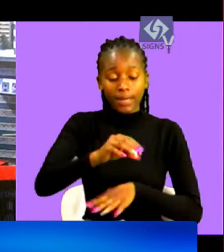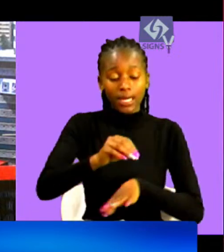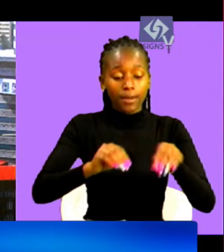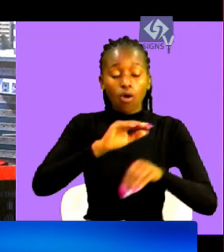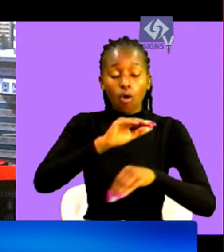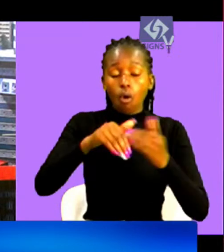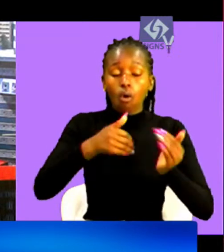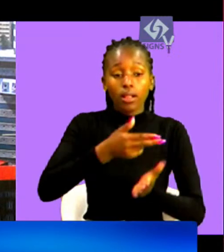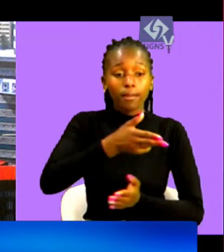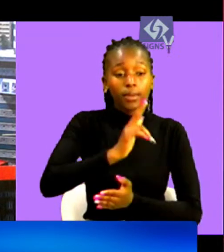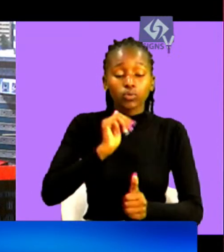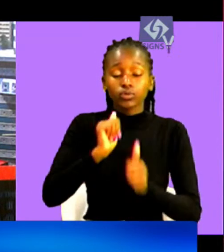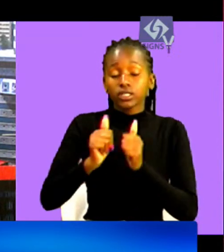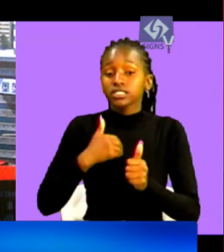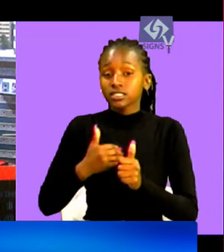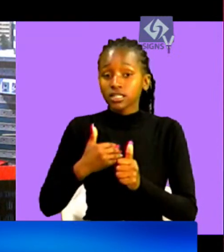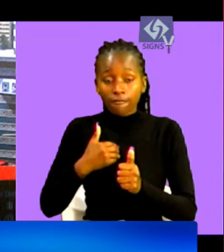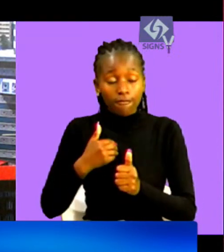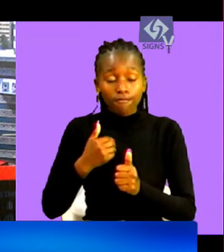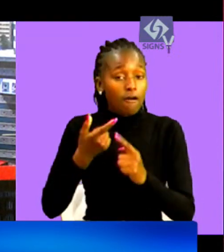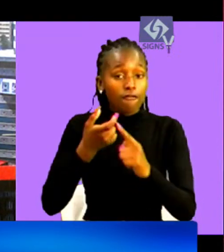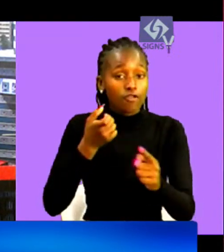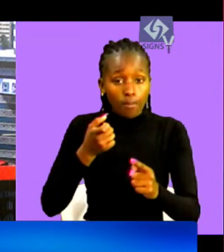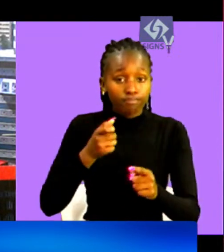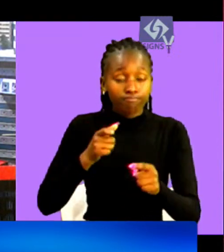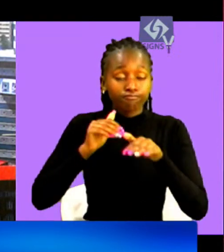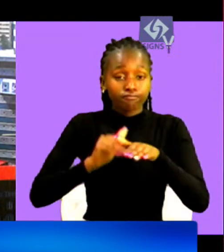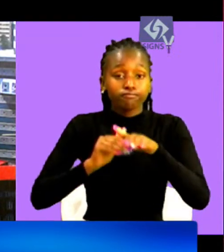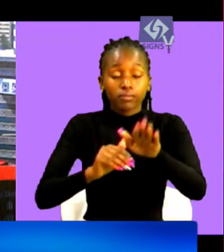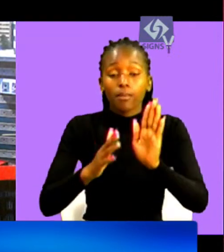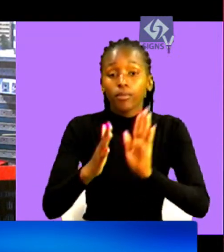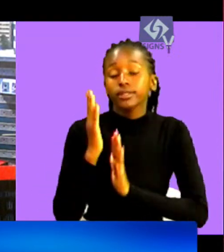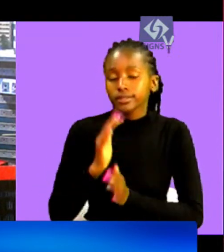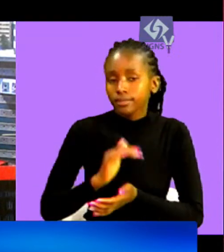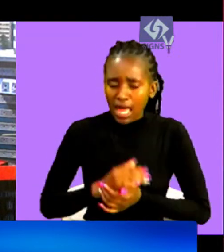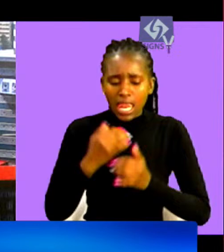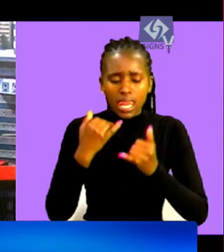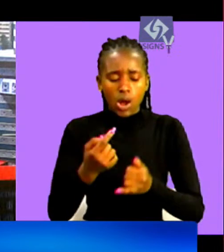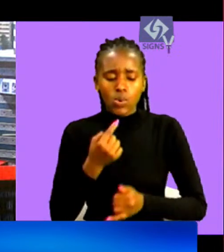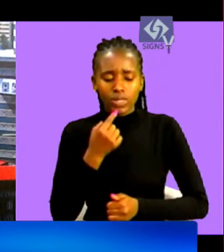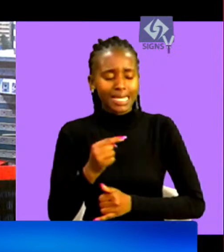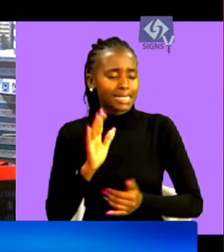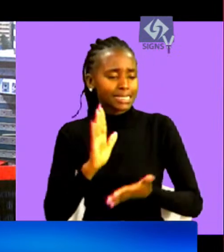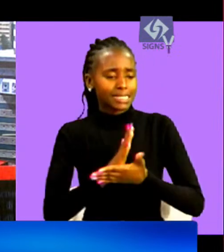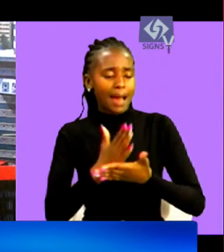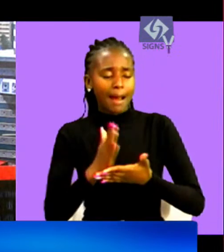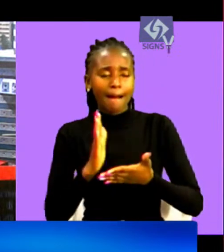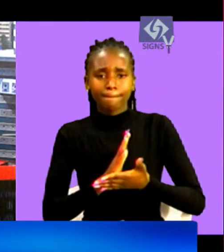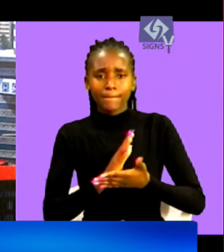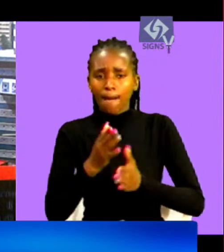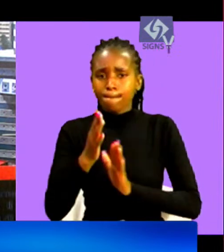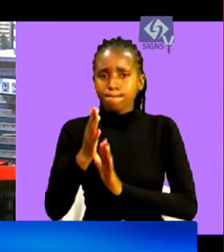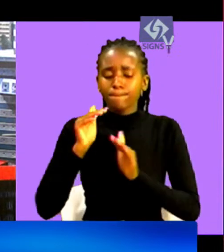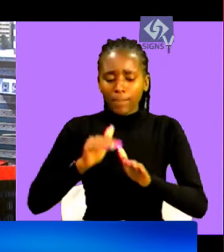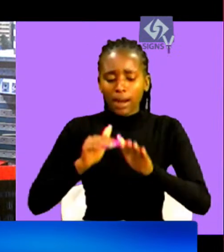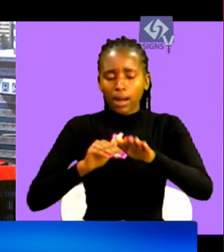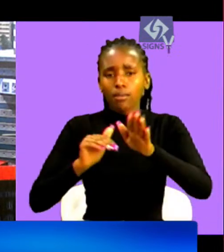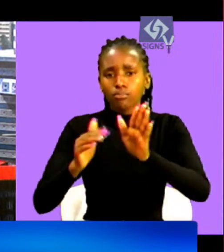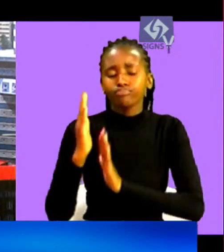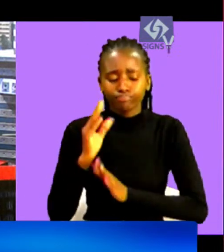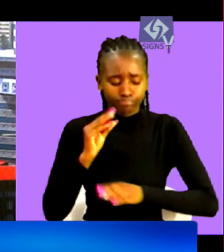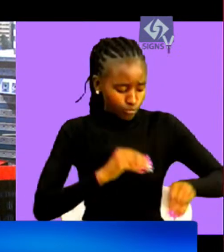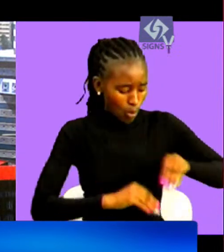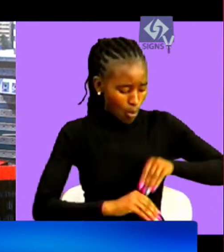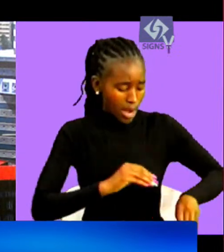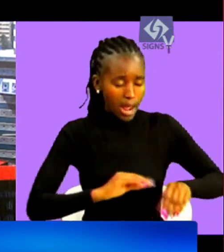officers across the country. Mbarak highlighted concerns that some corrupt traffic officers were employing